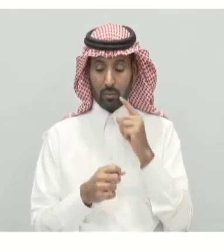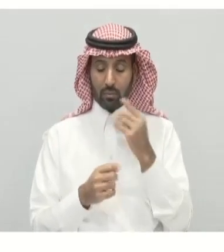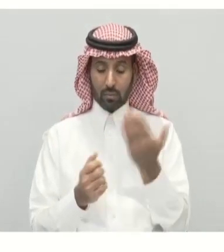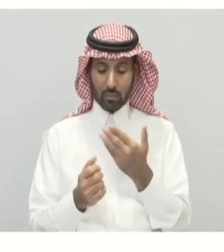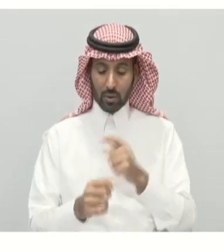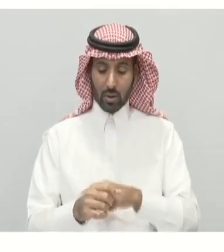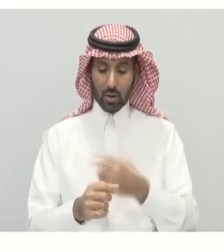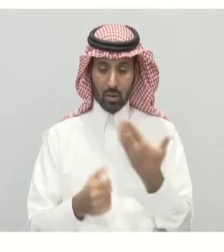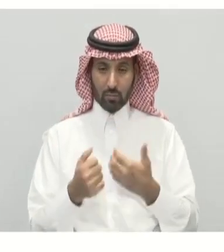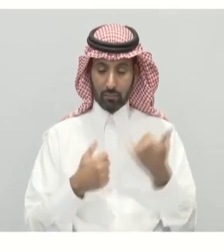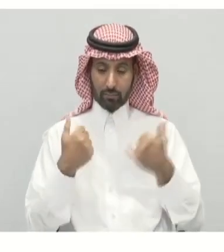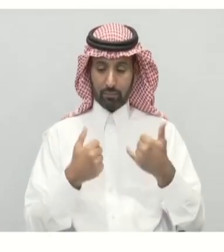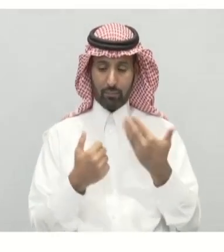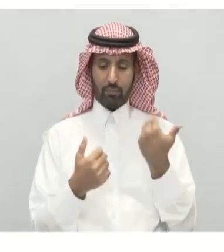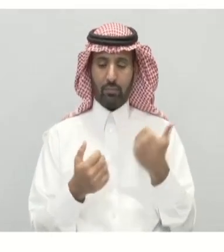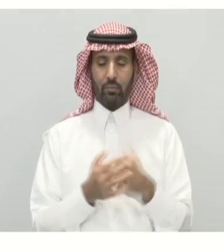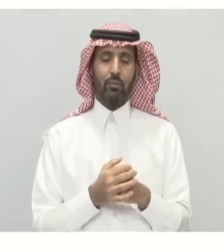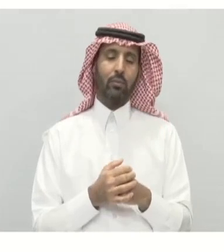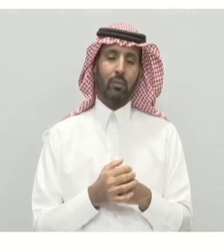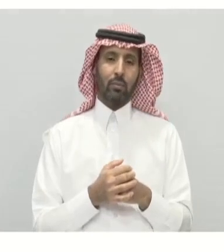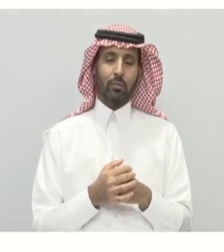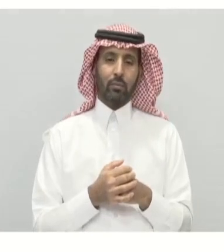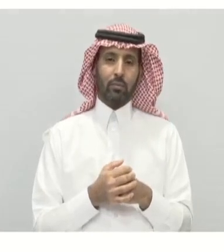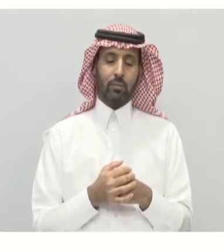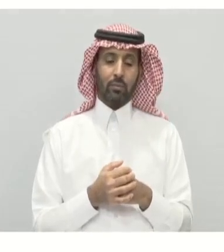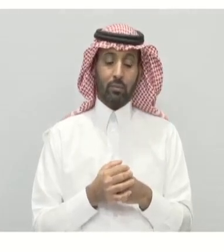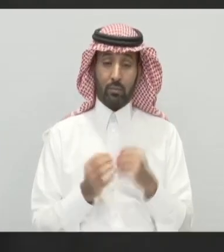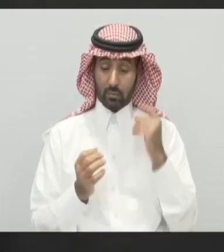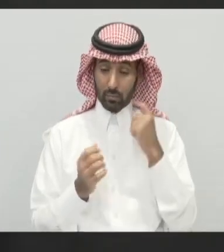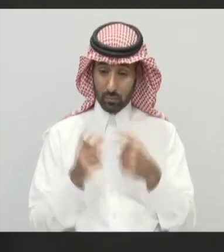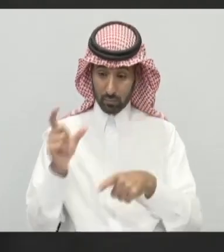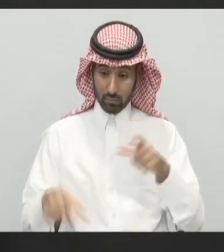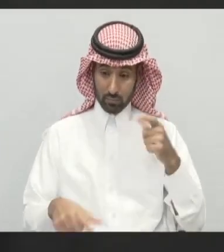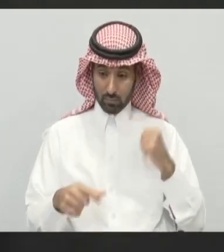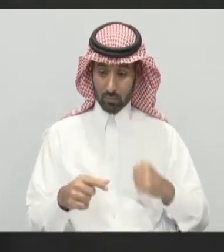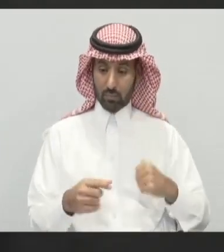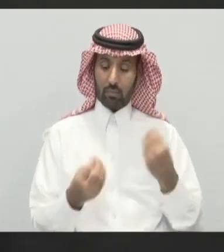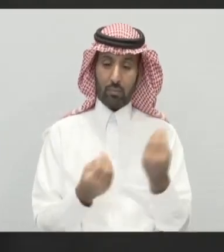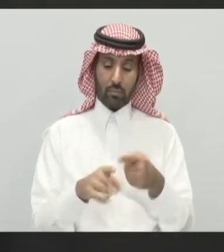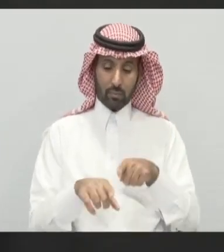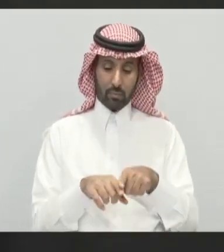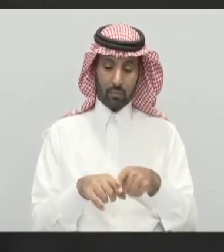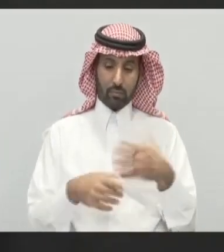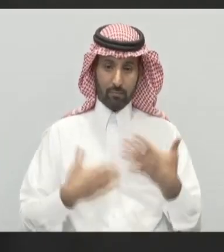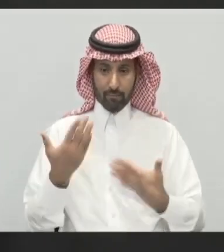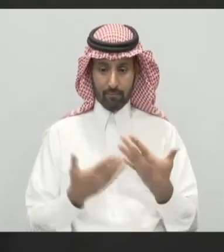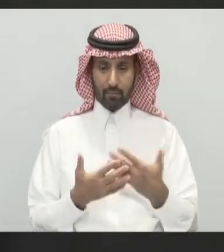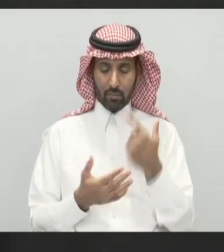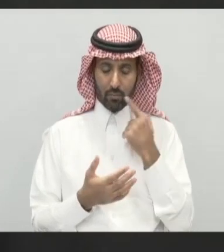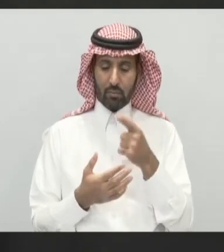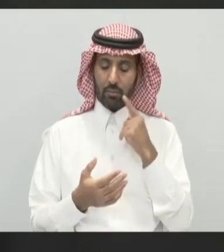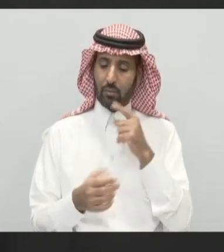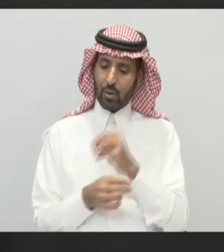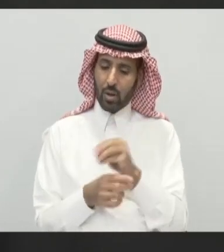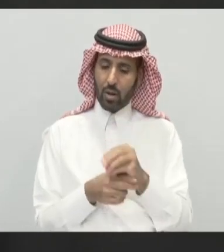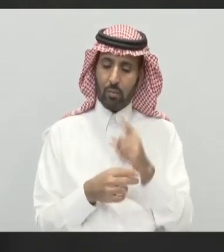time to prepare before the exams as well. So his classmates are making him busy as well. Please, Muhammad, talk